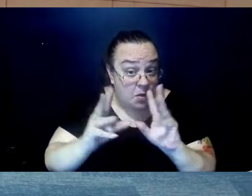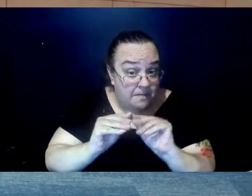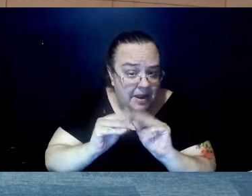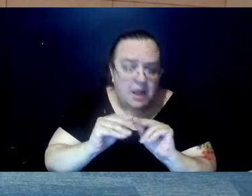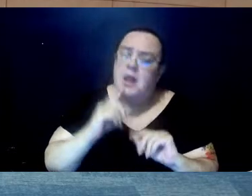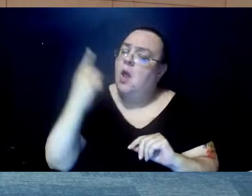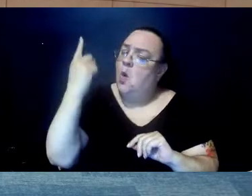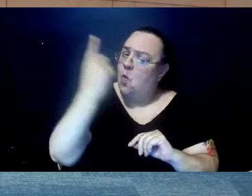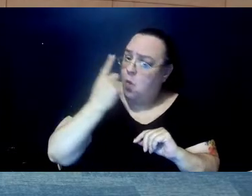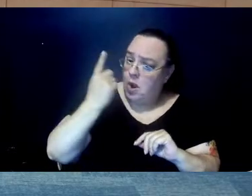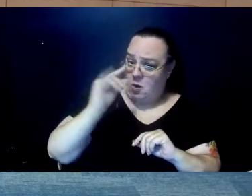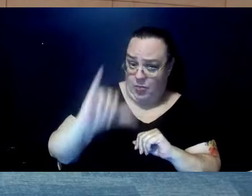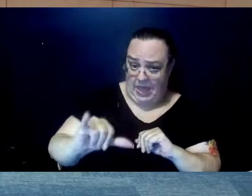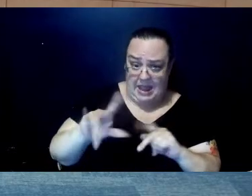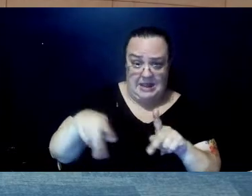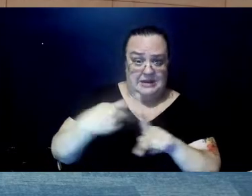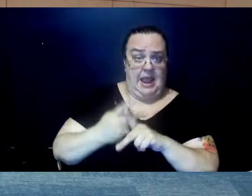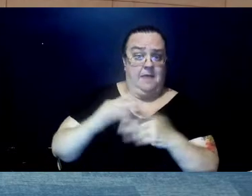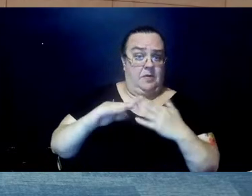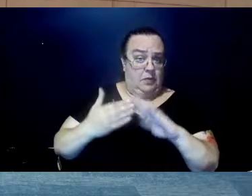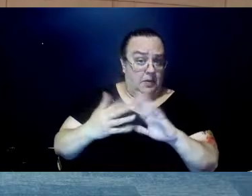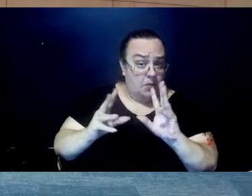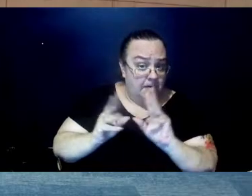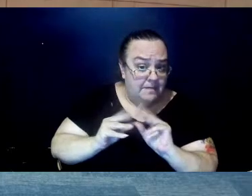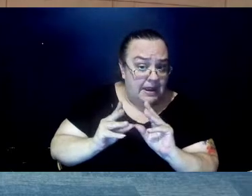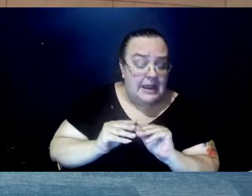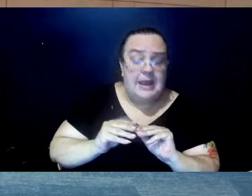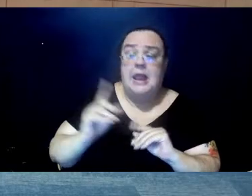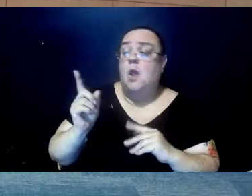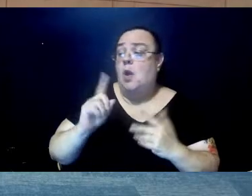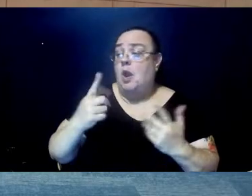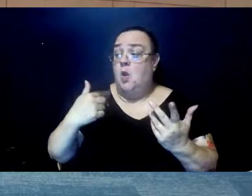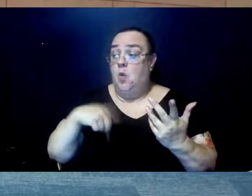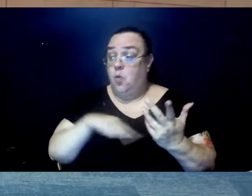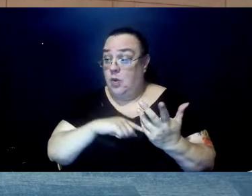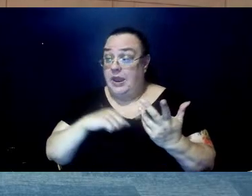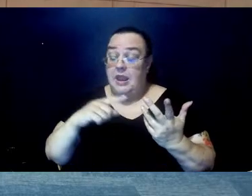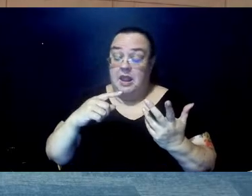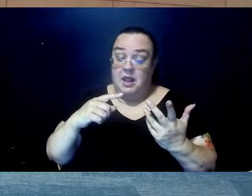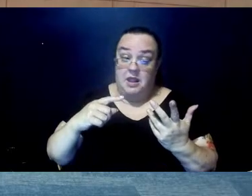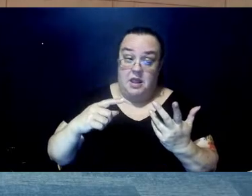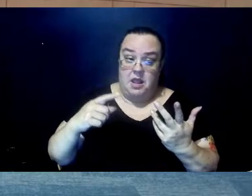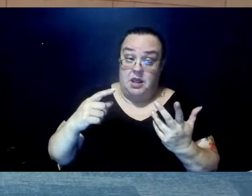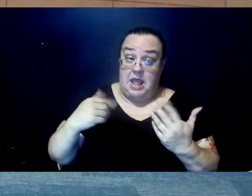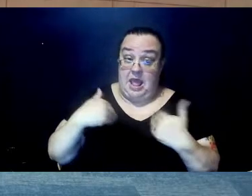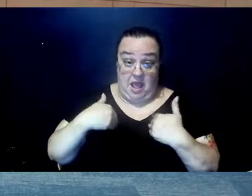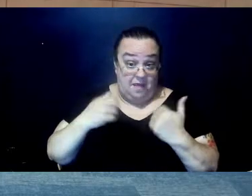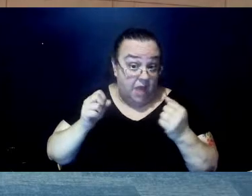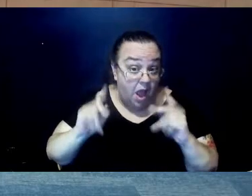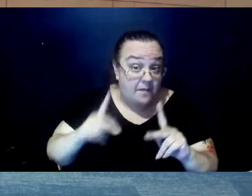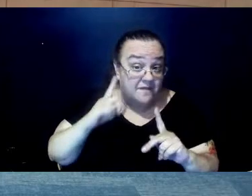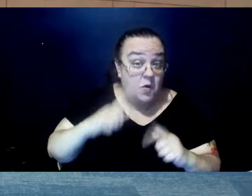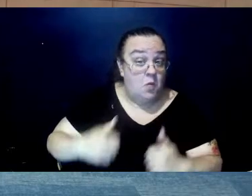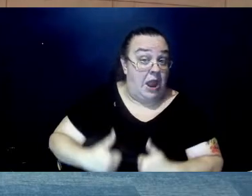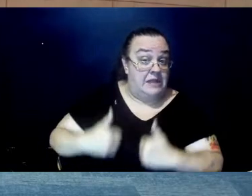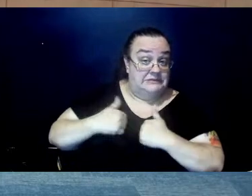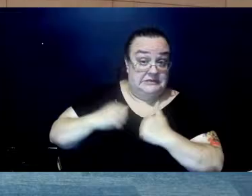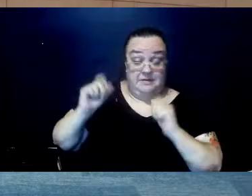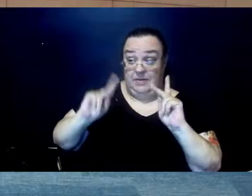community meeting where we can expect there to be opportunities for resident input? Will there be